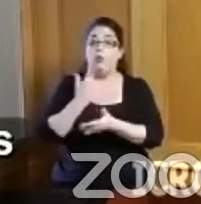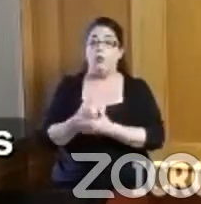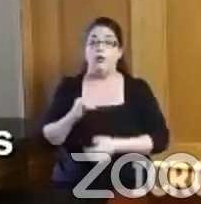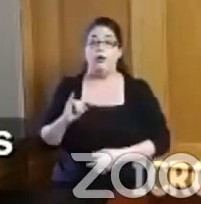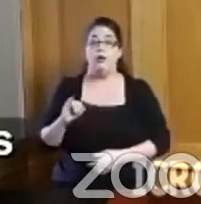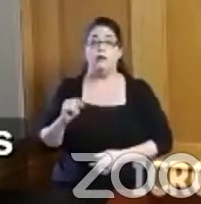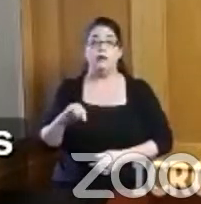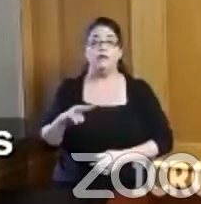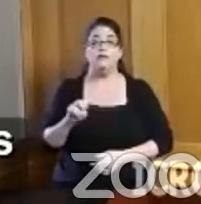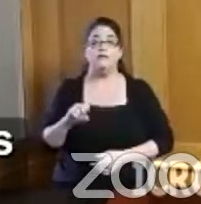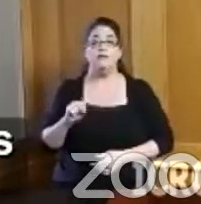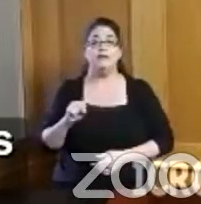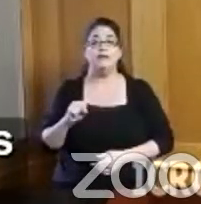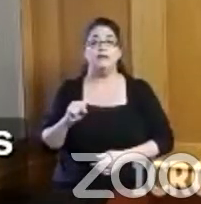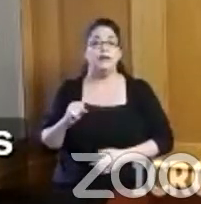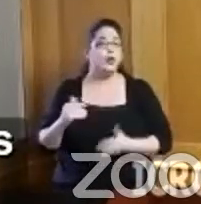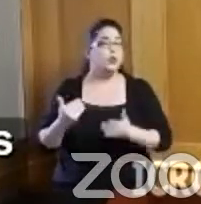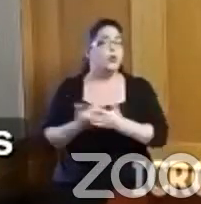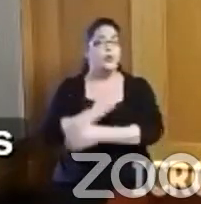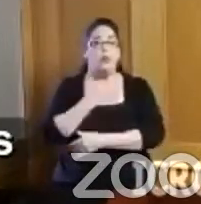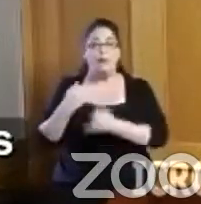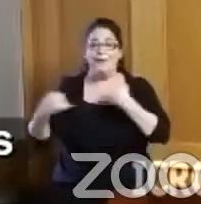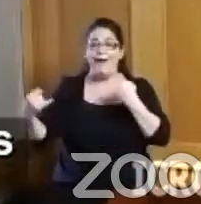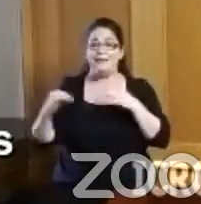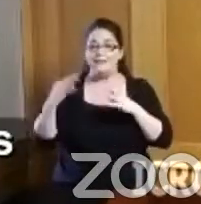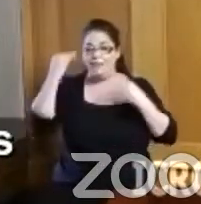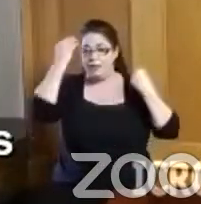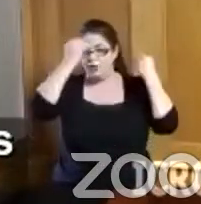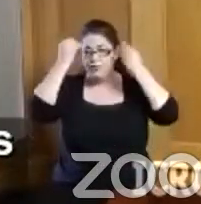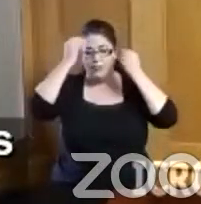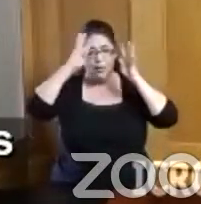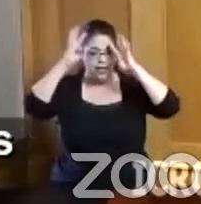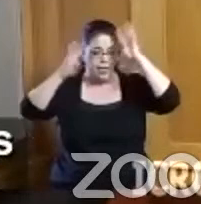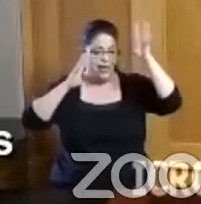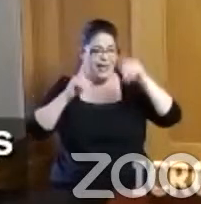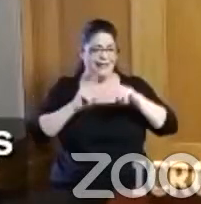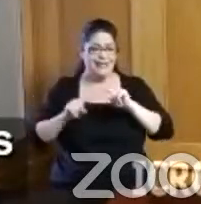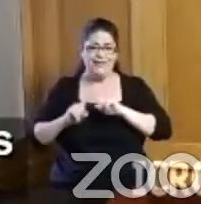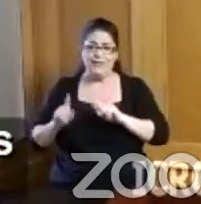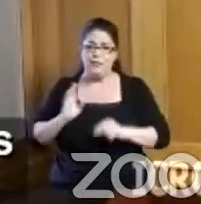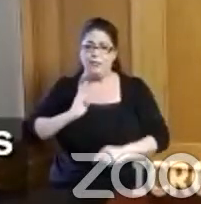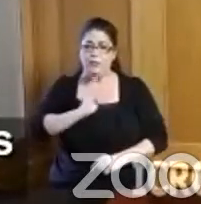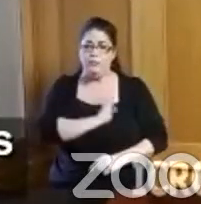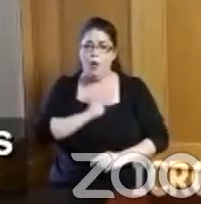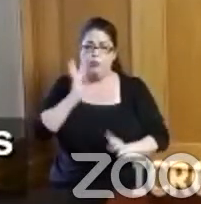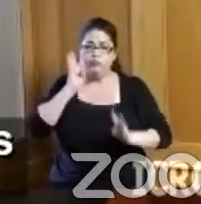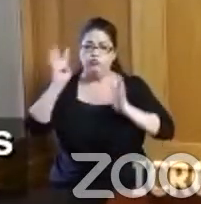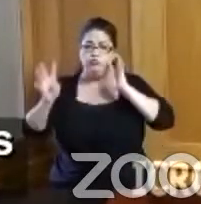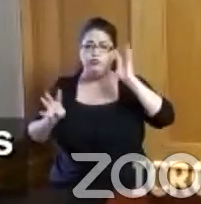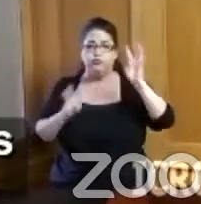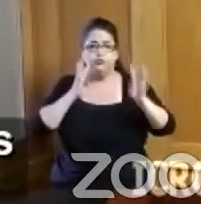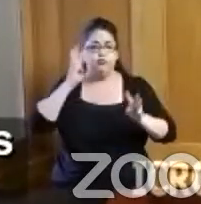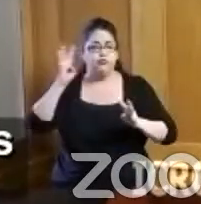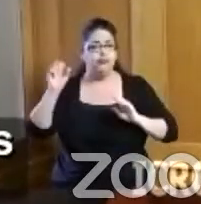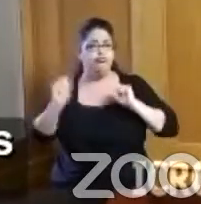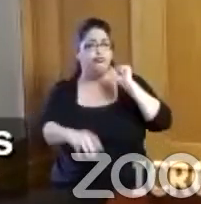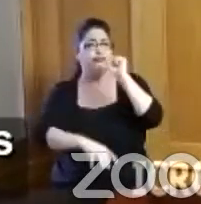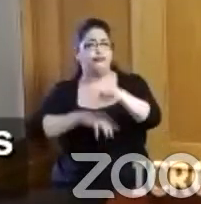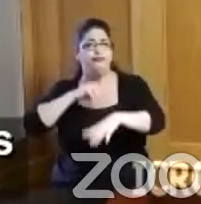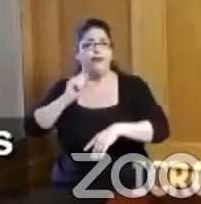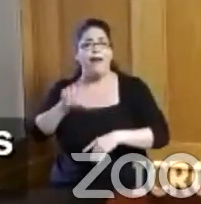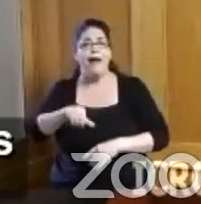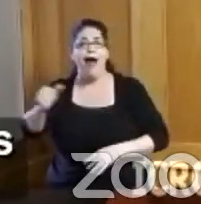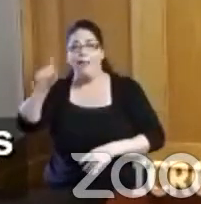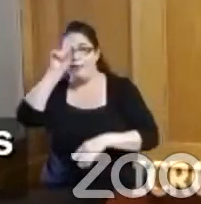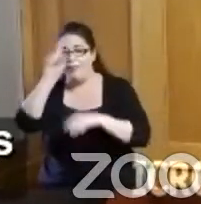new minds, brain, you know, creative, where we come from, our background, we bring up things that others possibly have